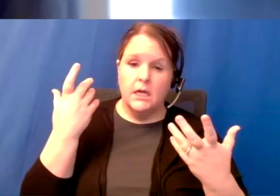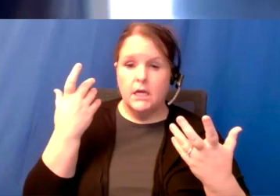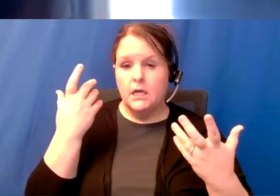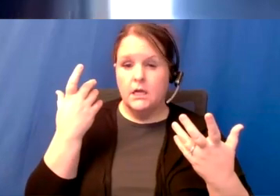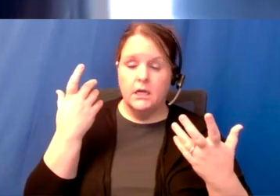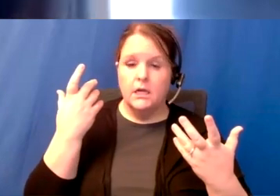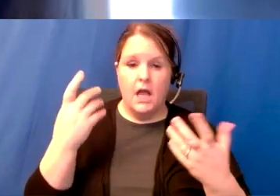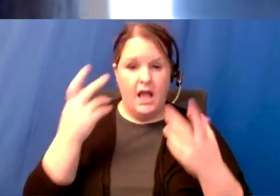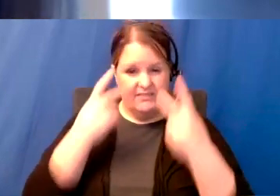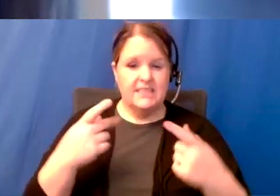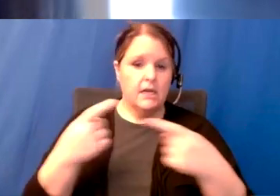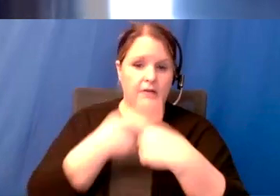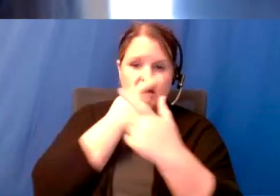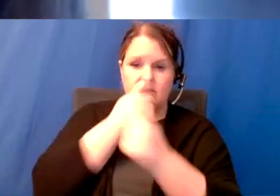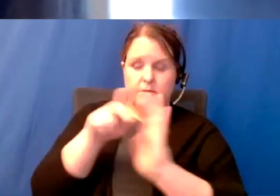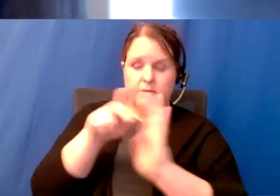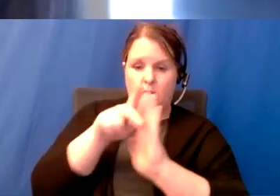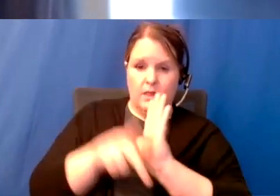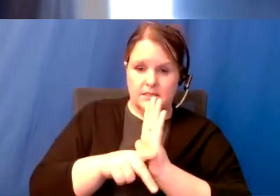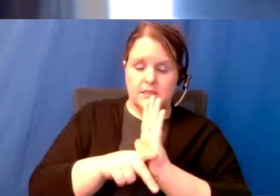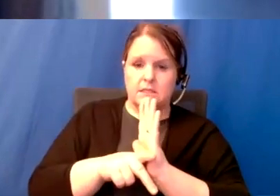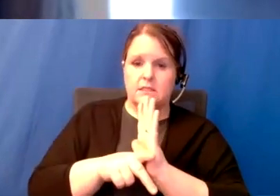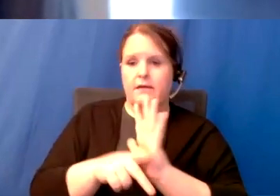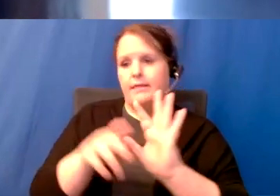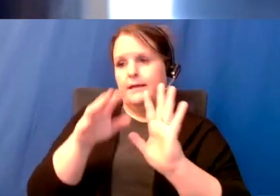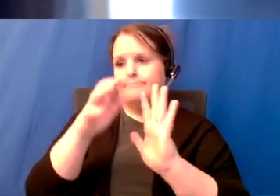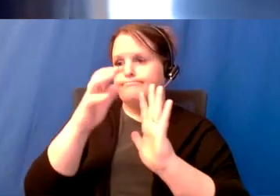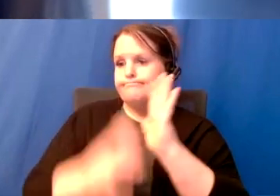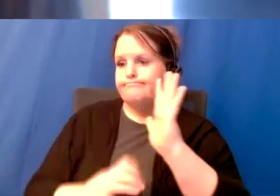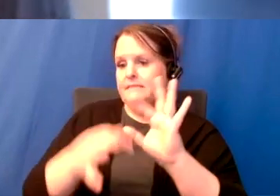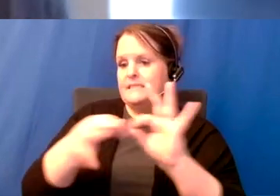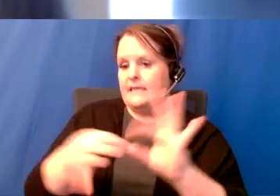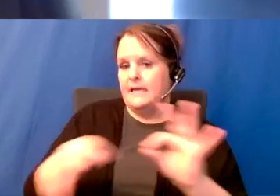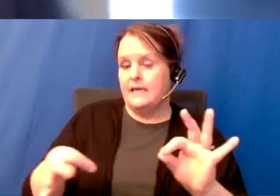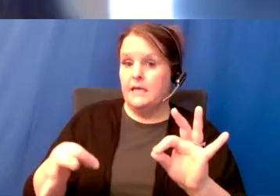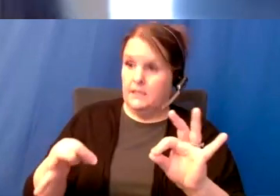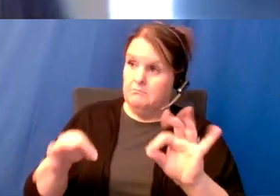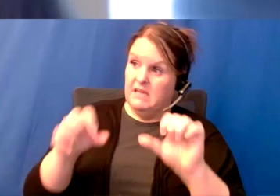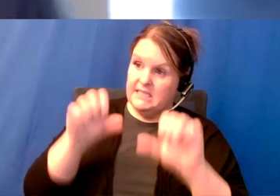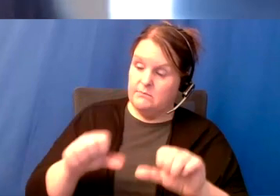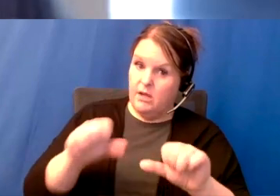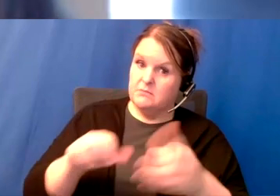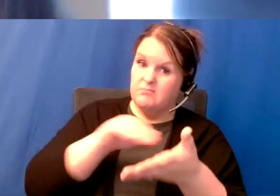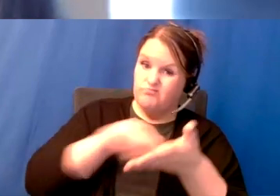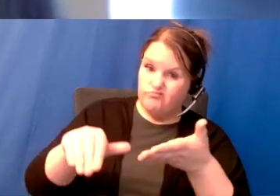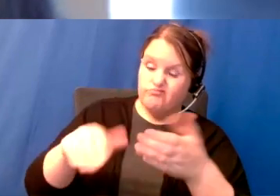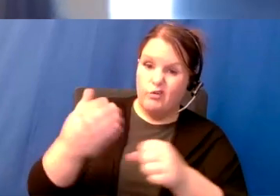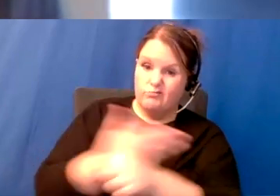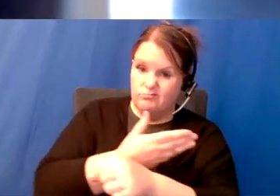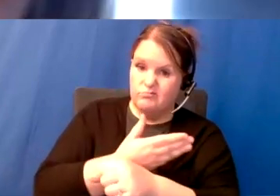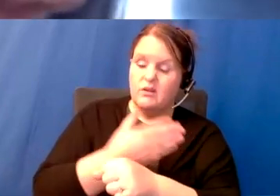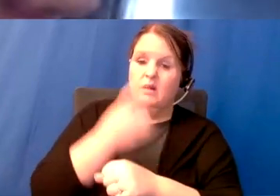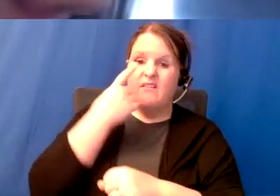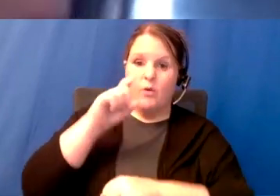I've seen conflict of interest policies where it's grounds for dismissal as as an employee or as a